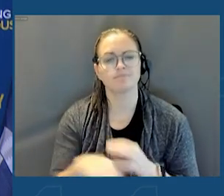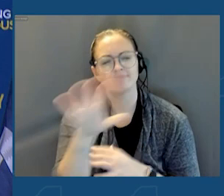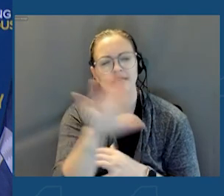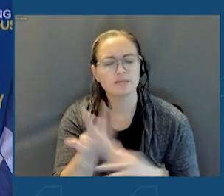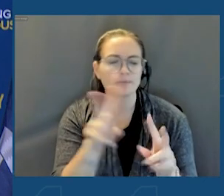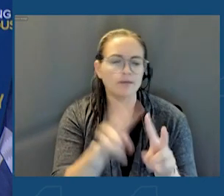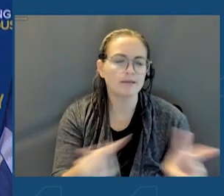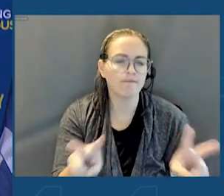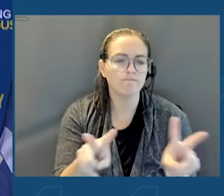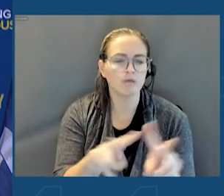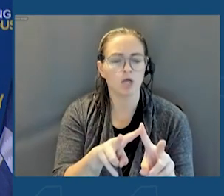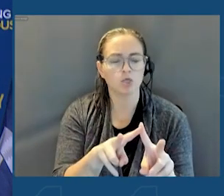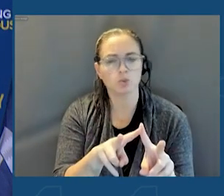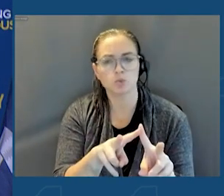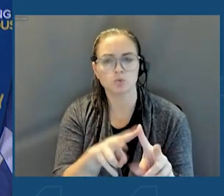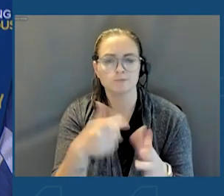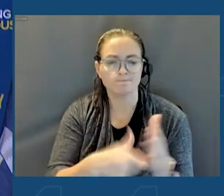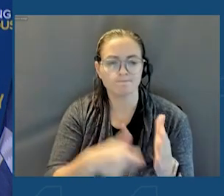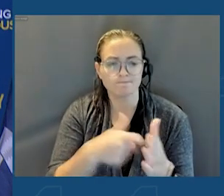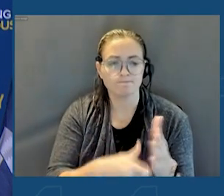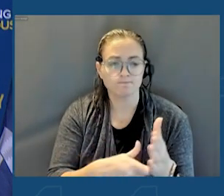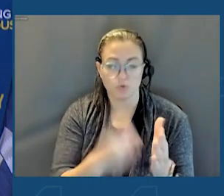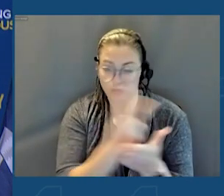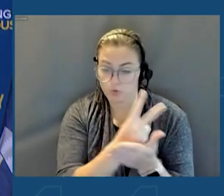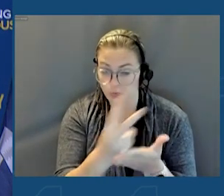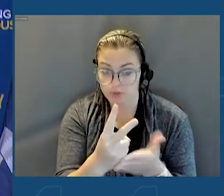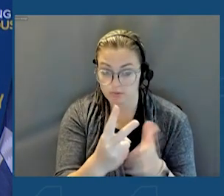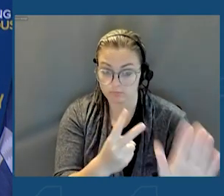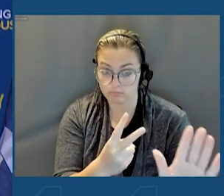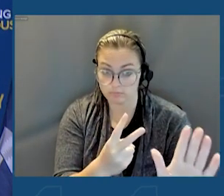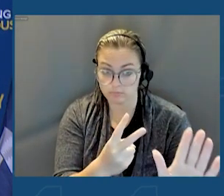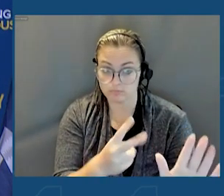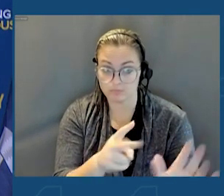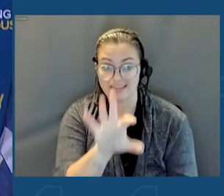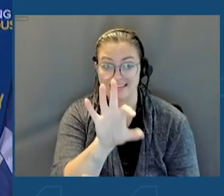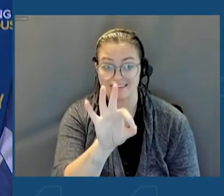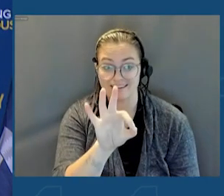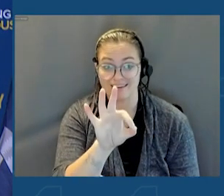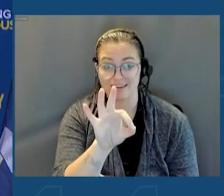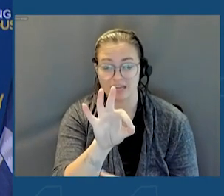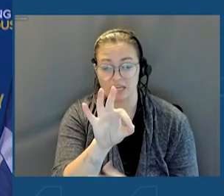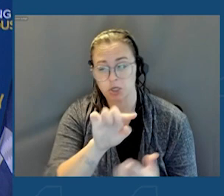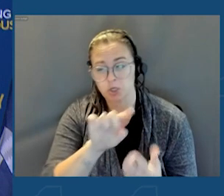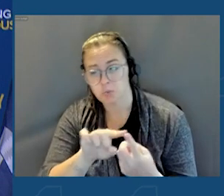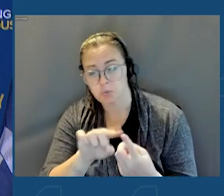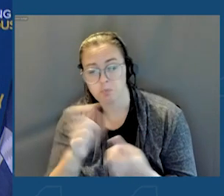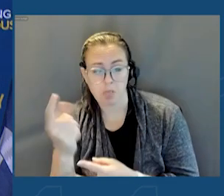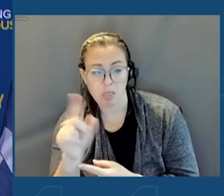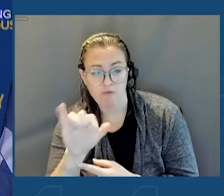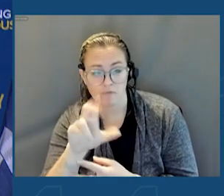of the seized cannabis over a 2-week period is $9 to $11 million.